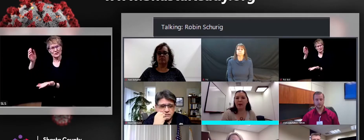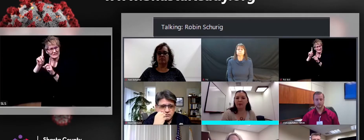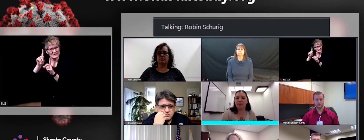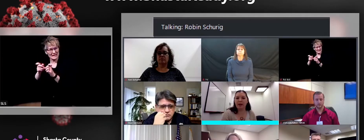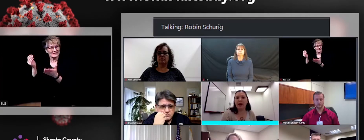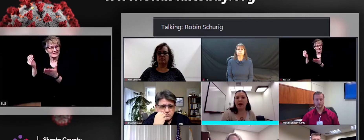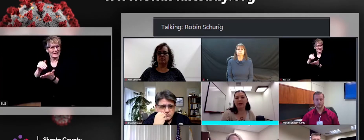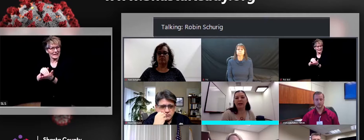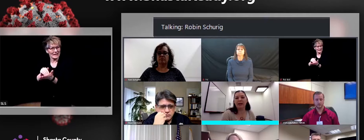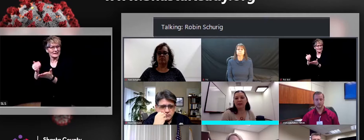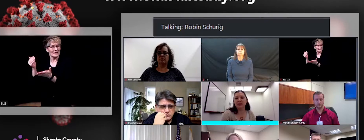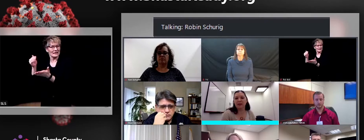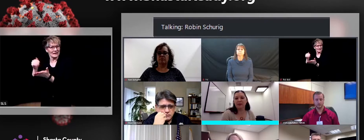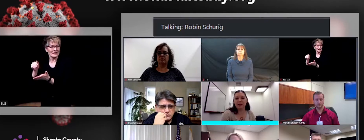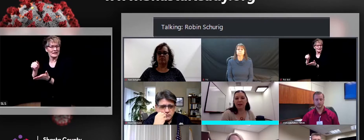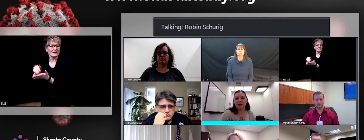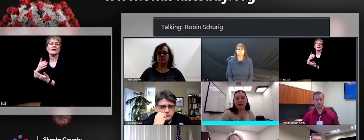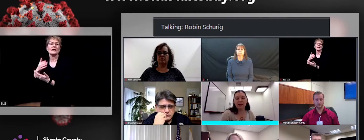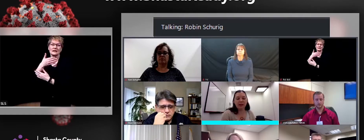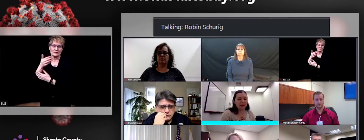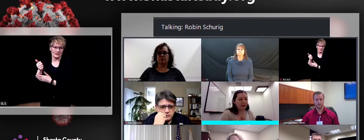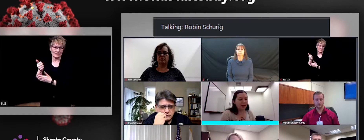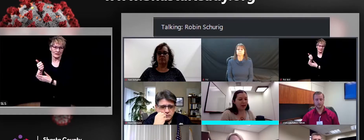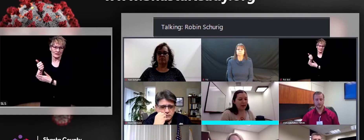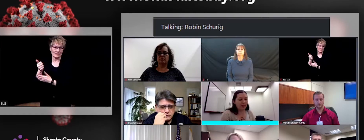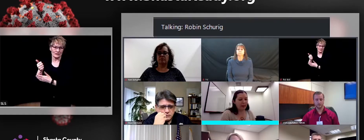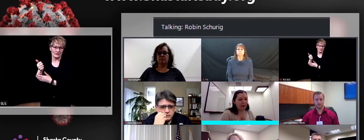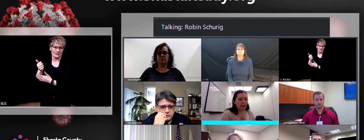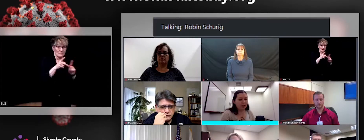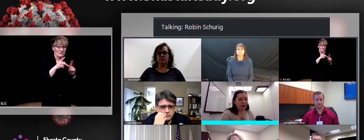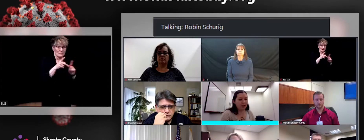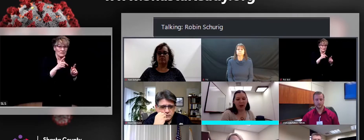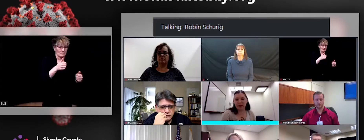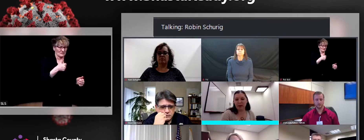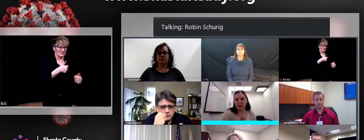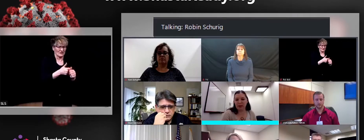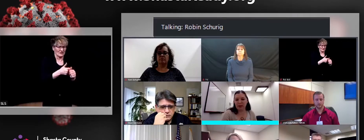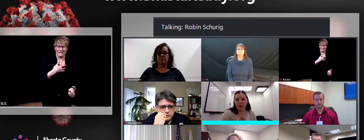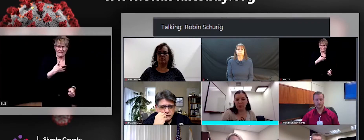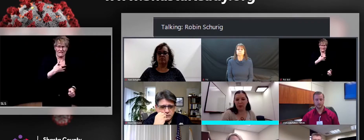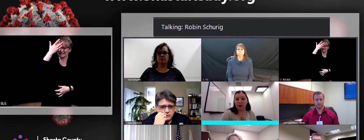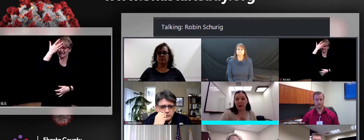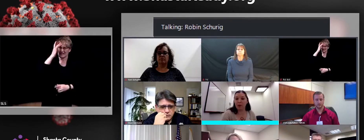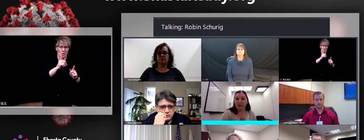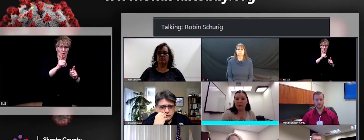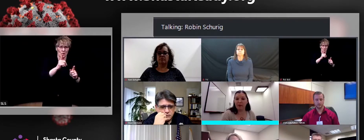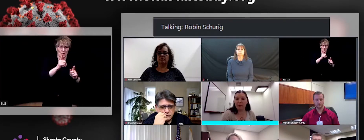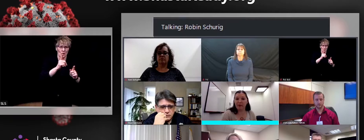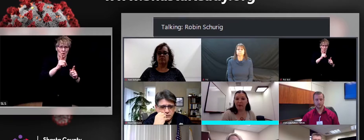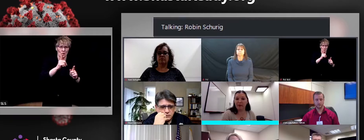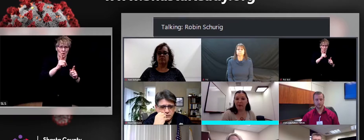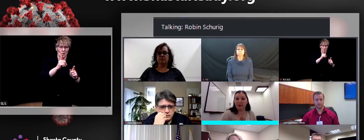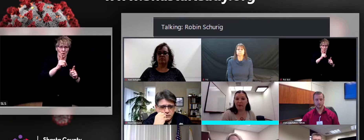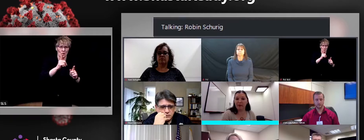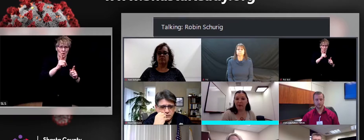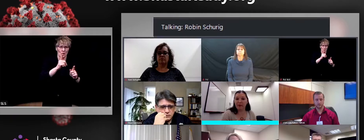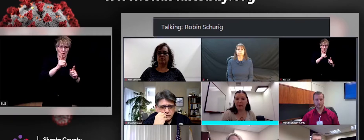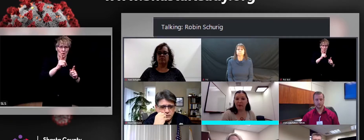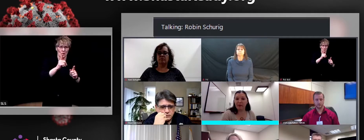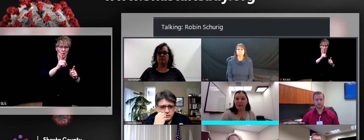tested, then that results in a higher test positivity rate. So that's another thing that people can do to help us move into the red and hopefully eventually even